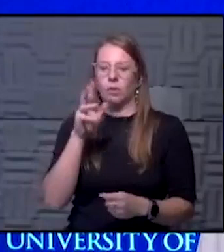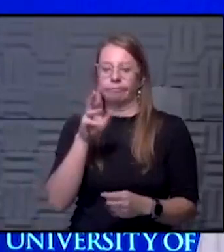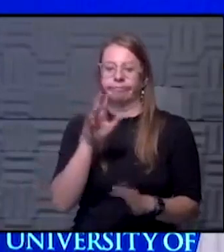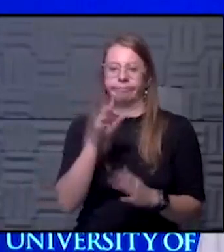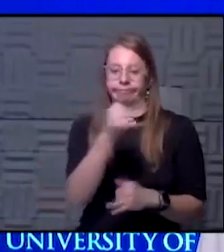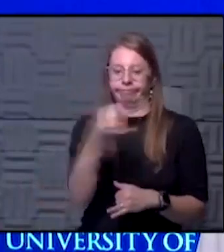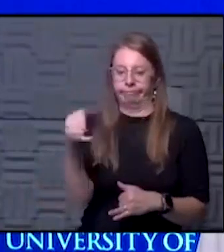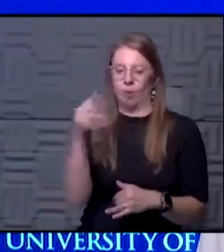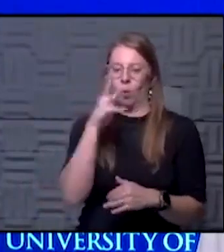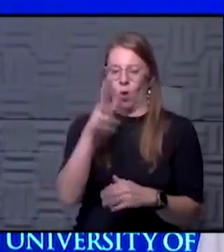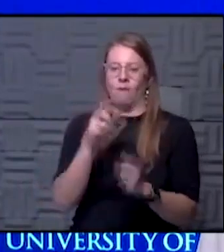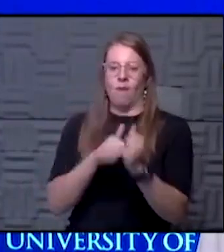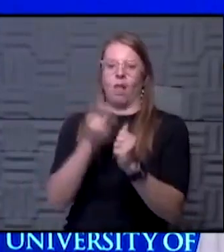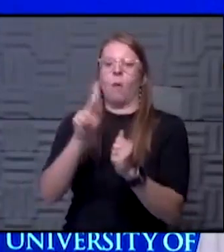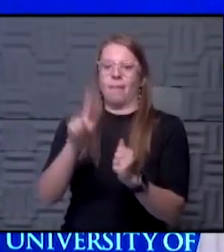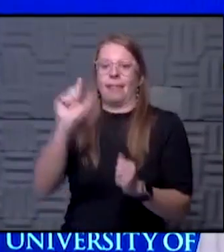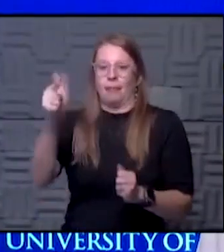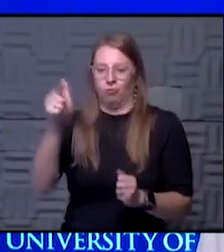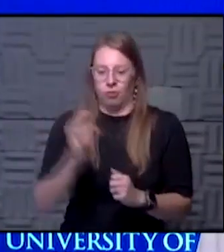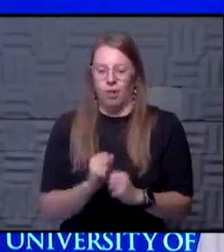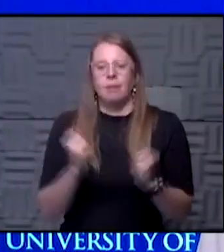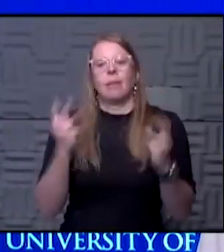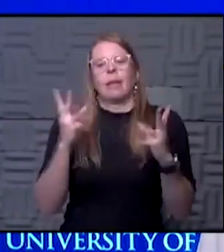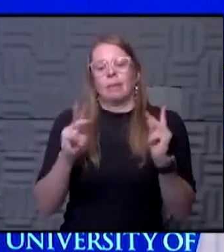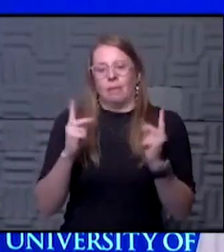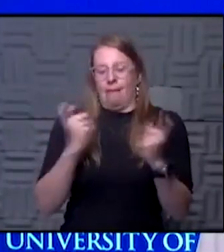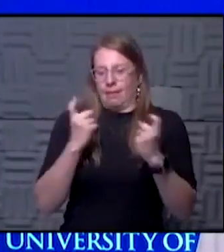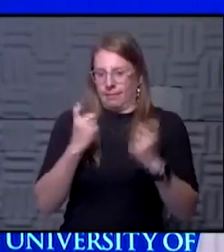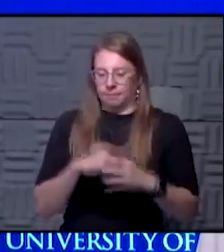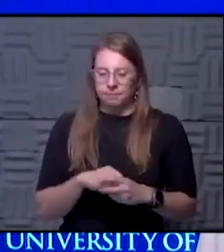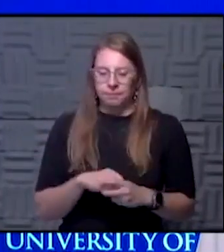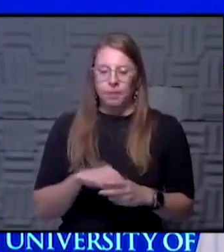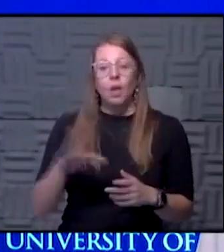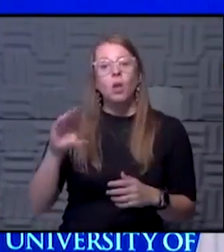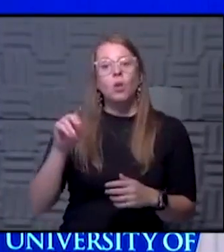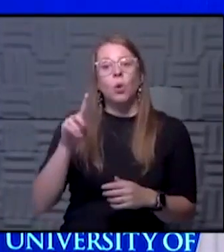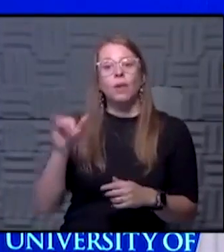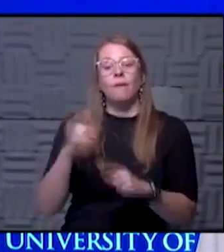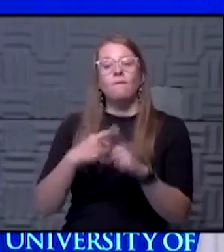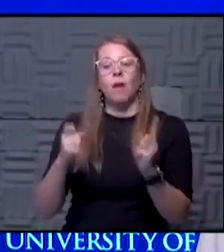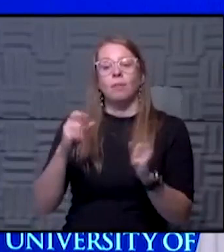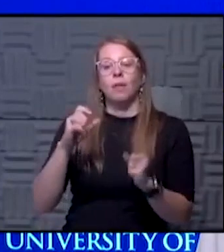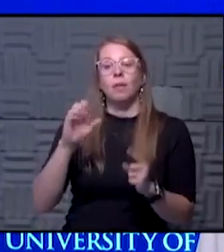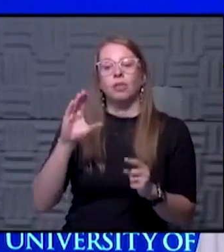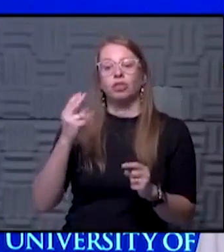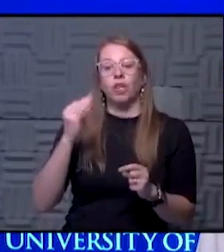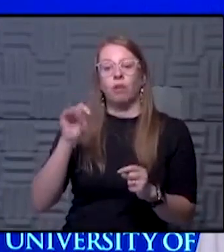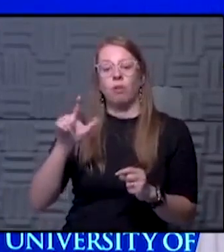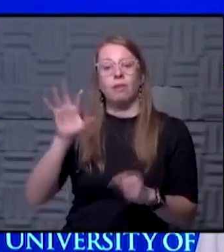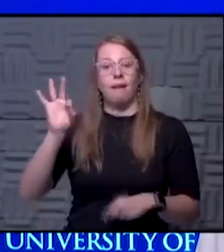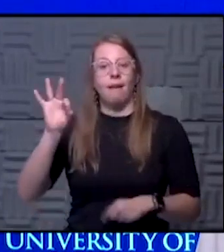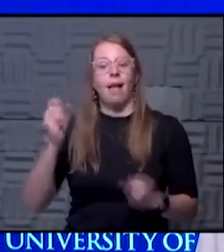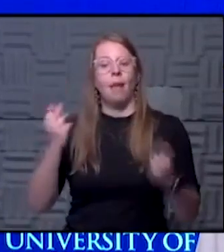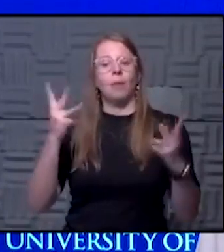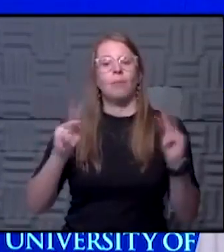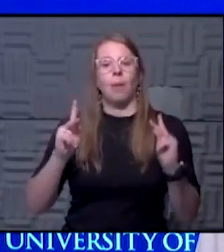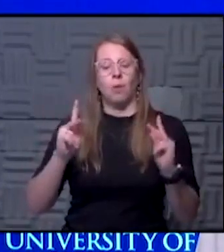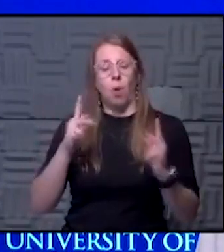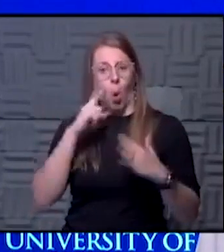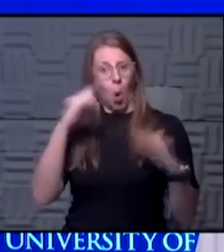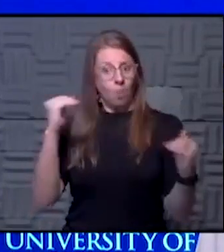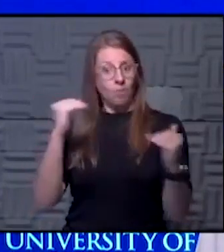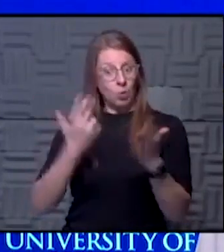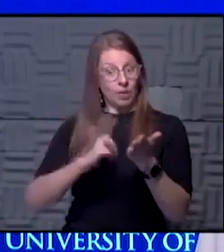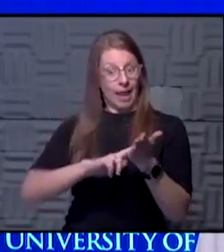we'll take that on in a follow different up on program. that You because bet. a lot of people are asking. Cody from Channel 9 wants to know, how many people do you hope to